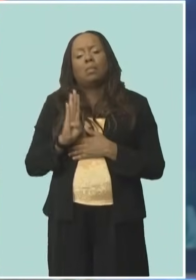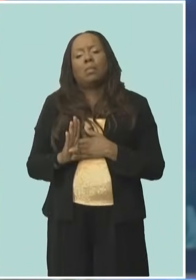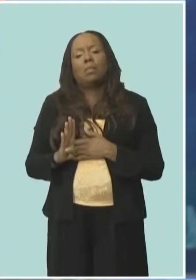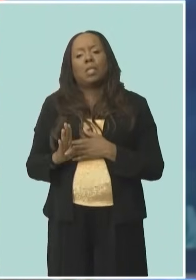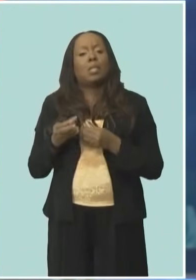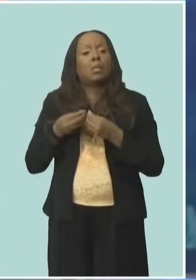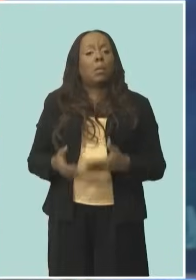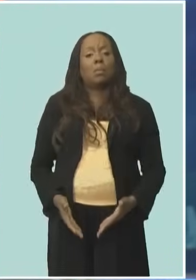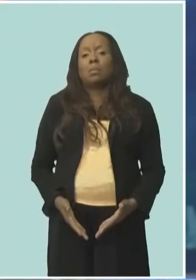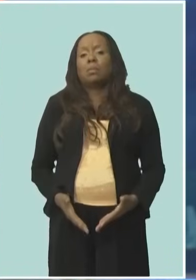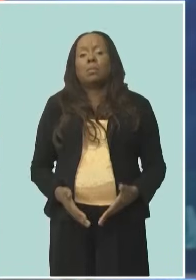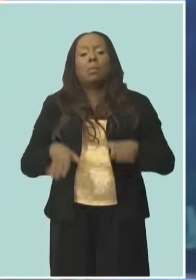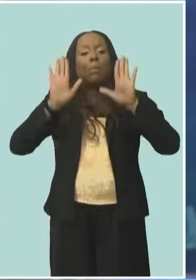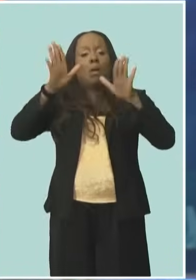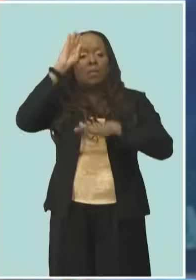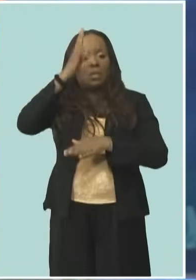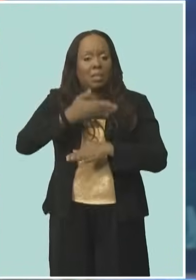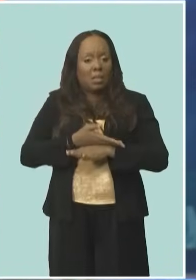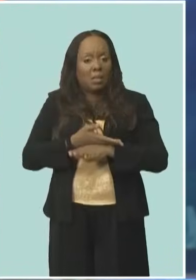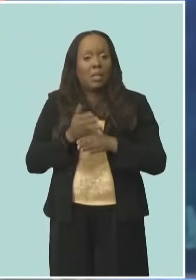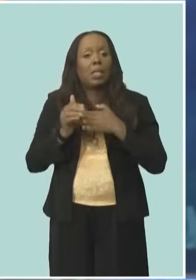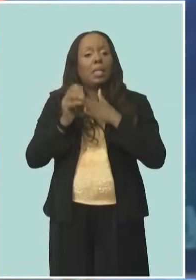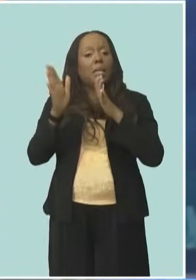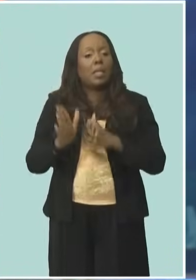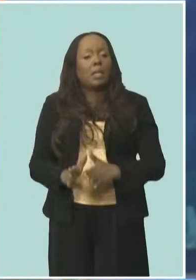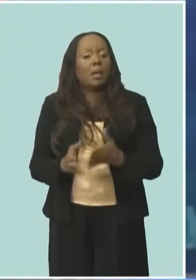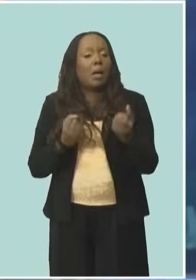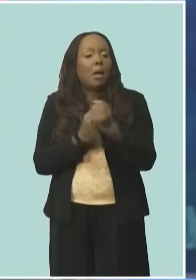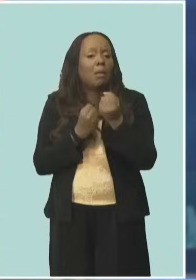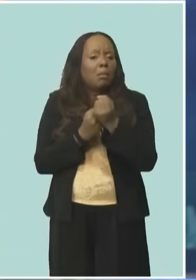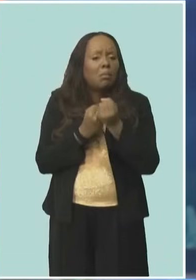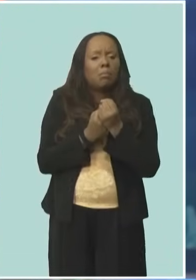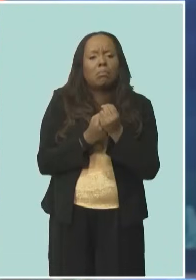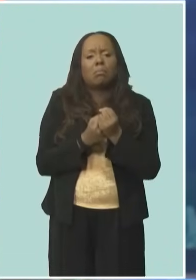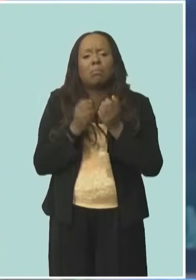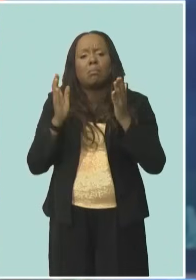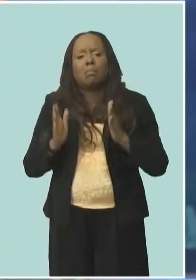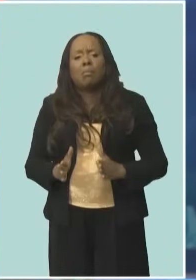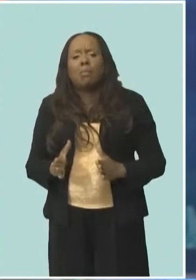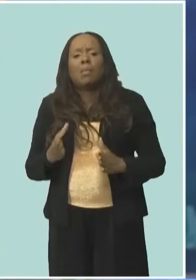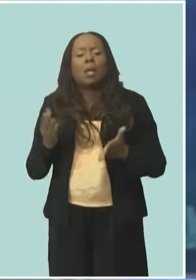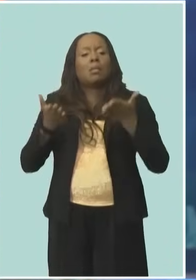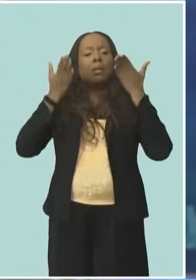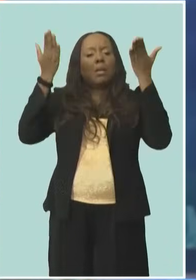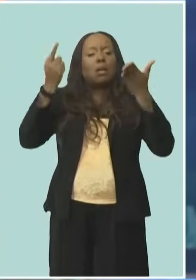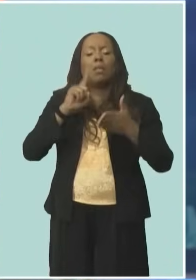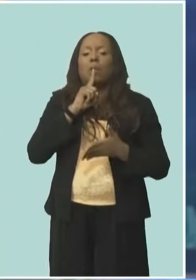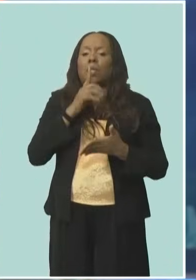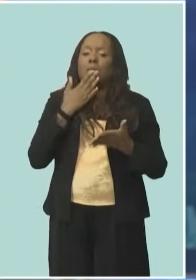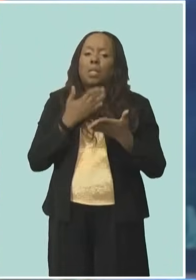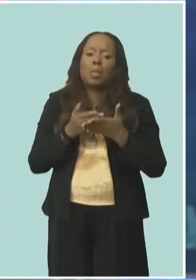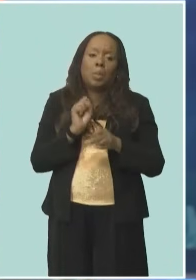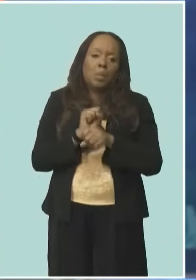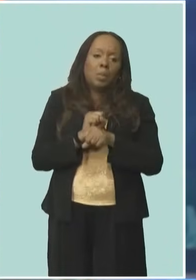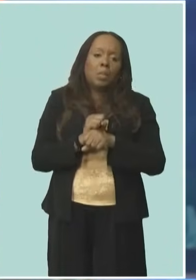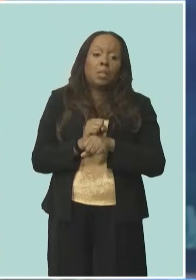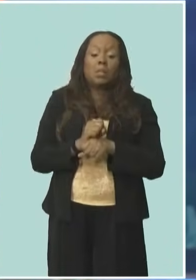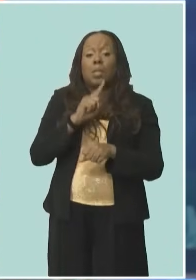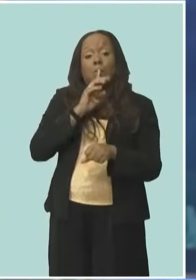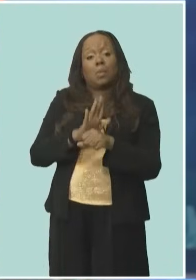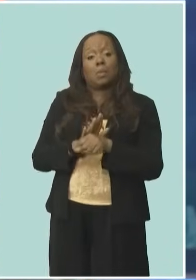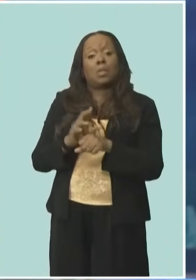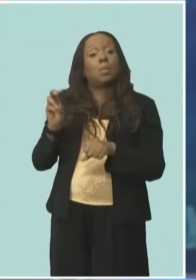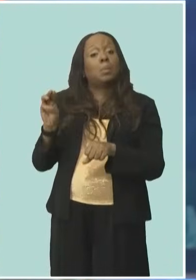son of the soil, leader, advocate for workers, and proponent of decent work. And he has pledged that the ministry